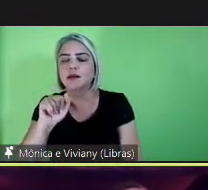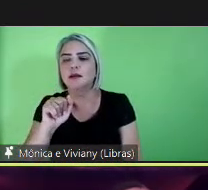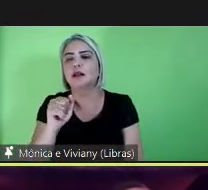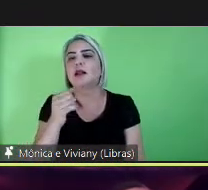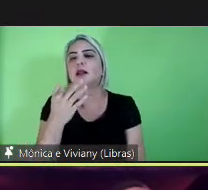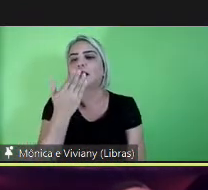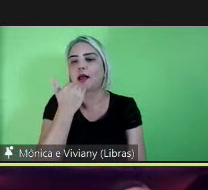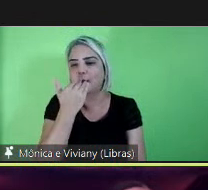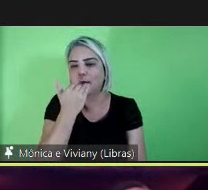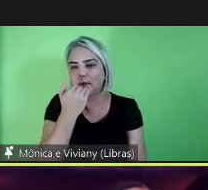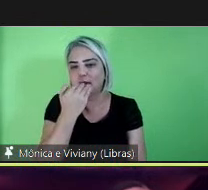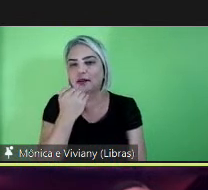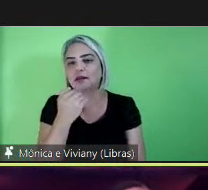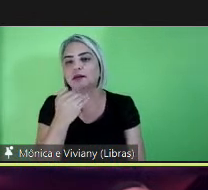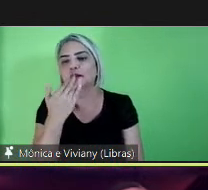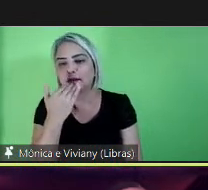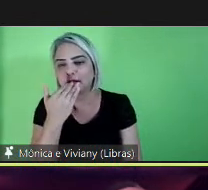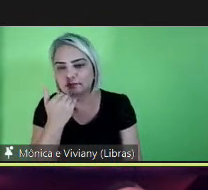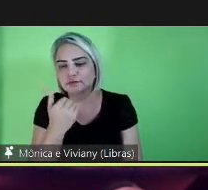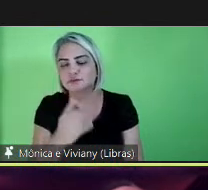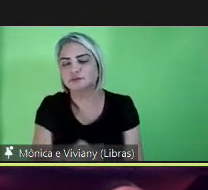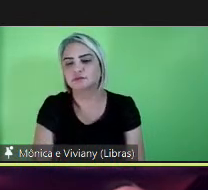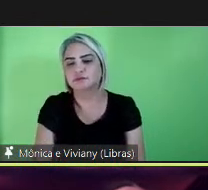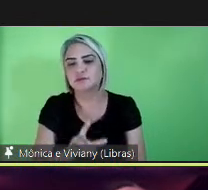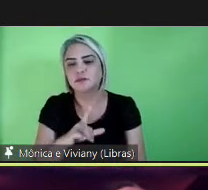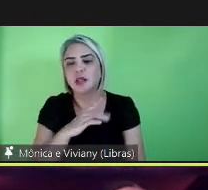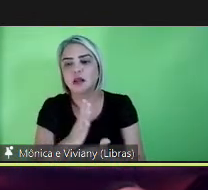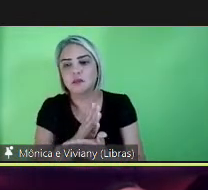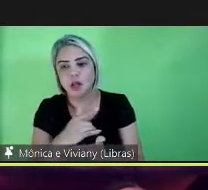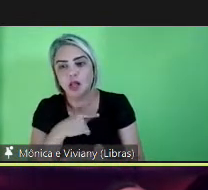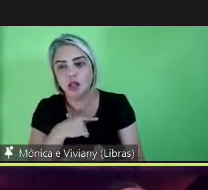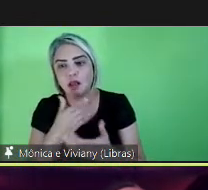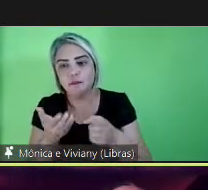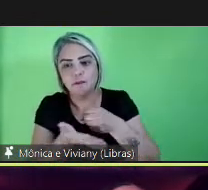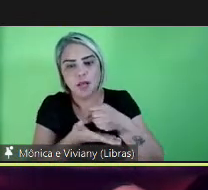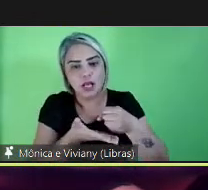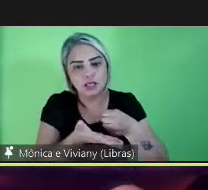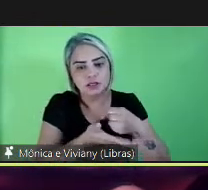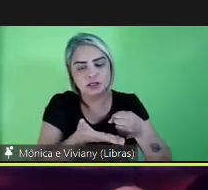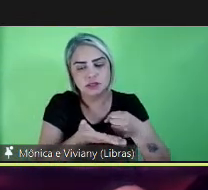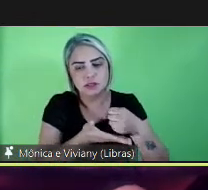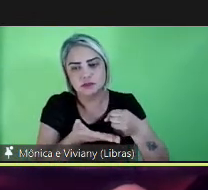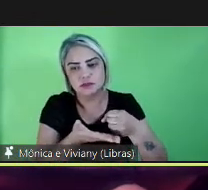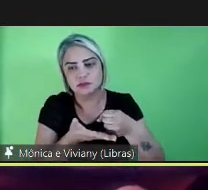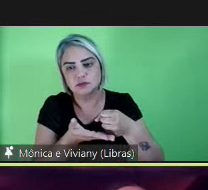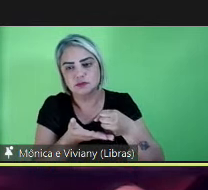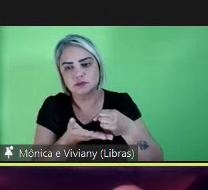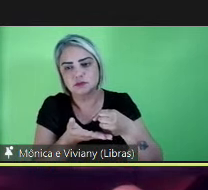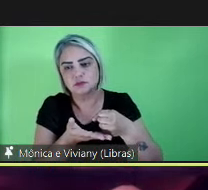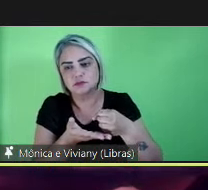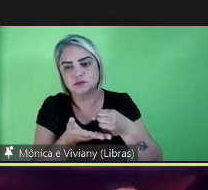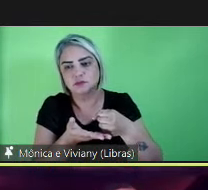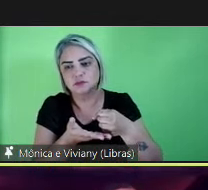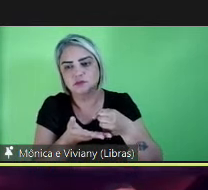Much of the evidence based on low and very low carbohydrate diets, we have found,